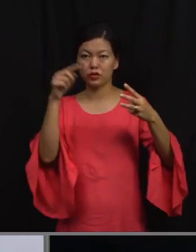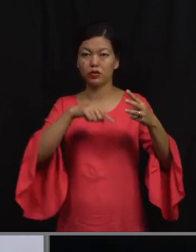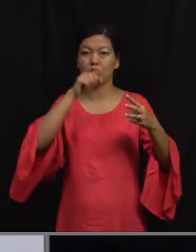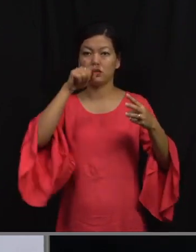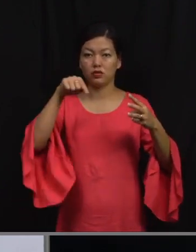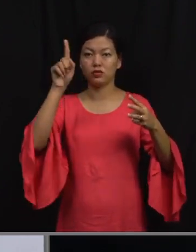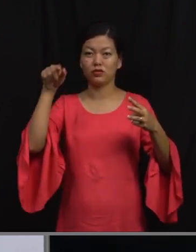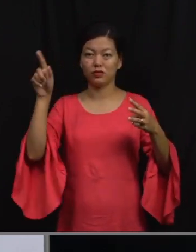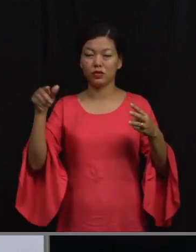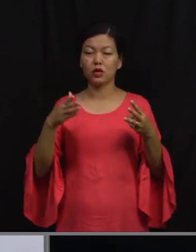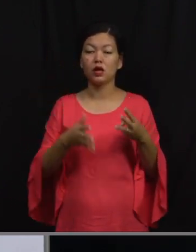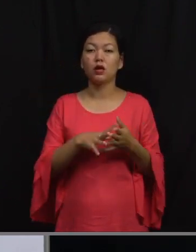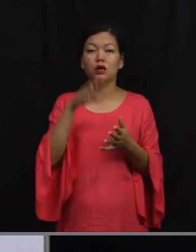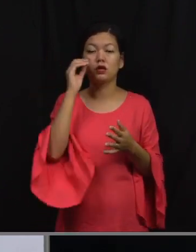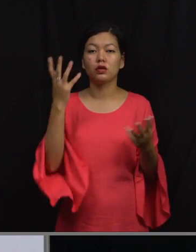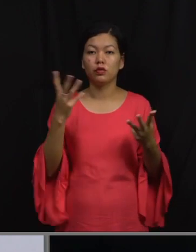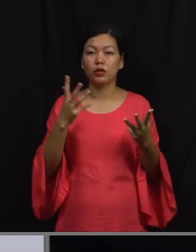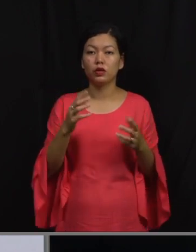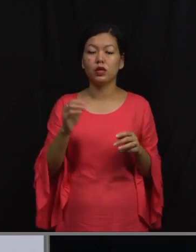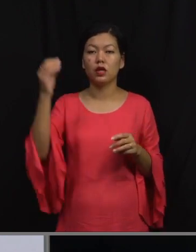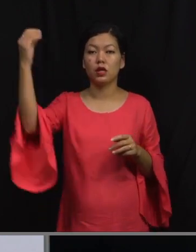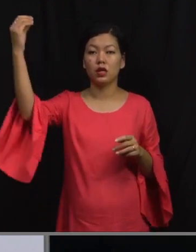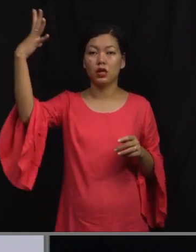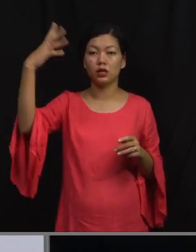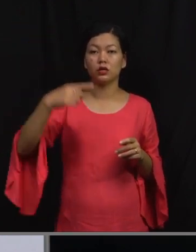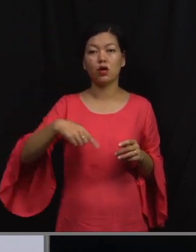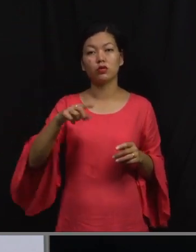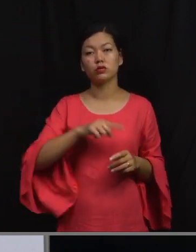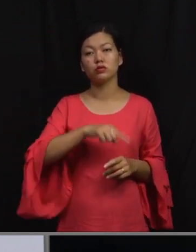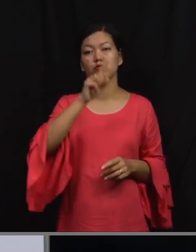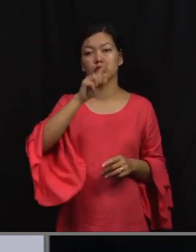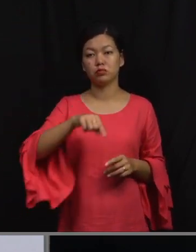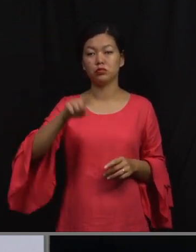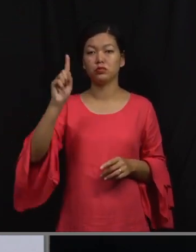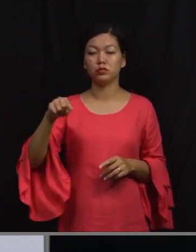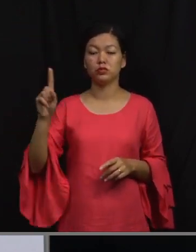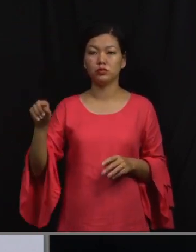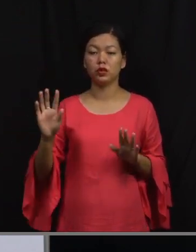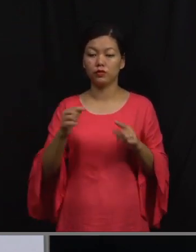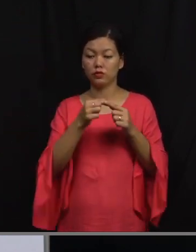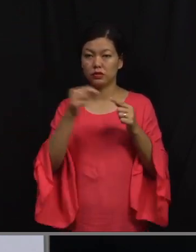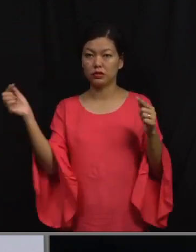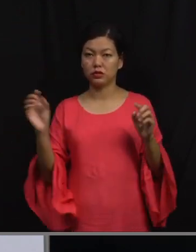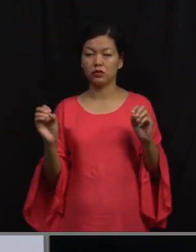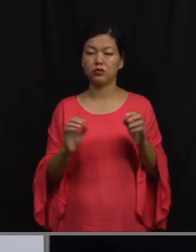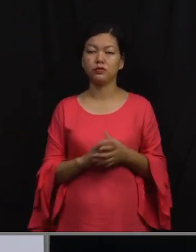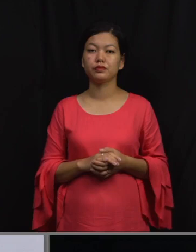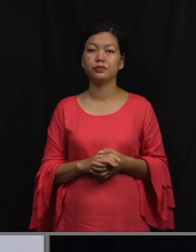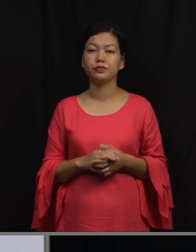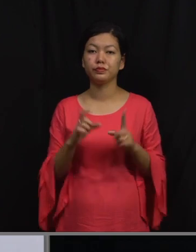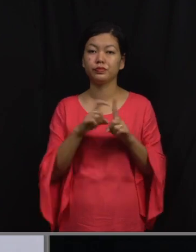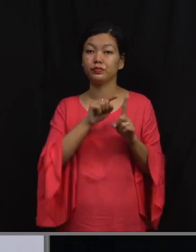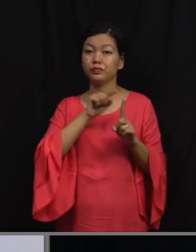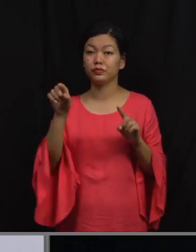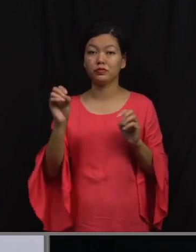wave. Up and down, it oscillates like this. Okay, it's always perpendicular to the direction of the propagation of light. Okay, so